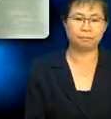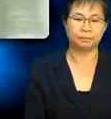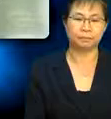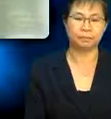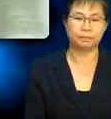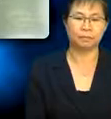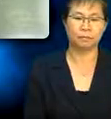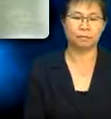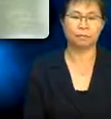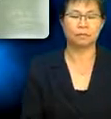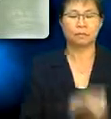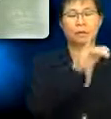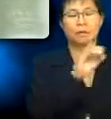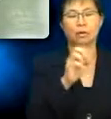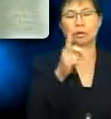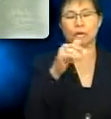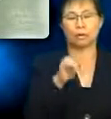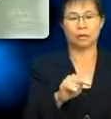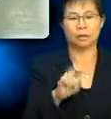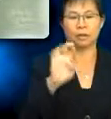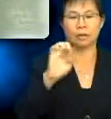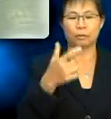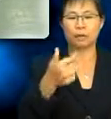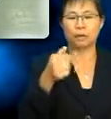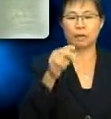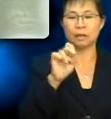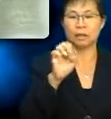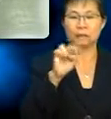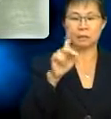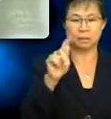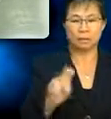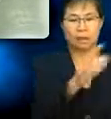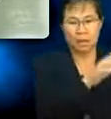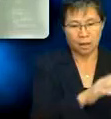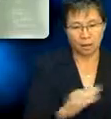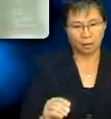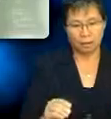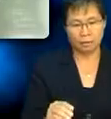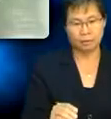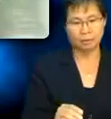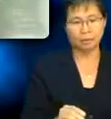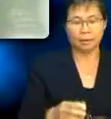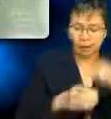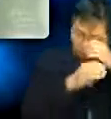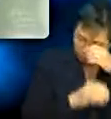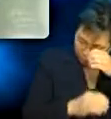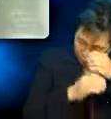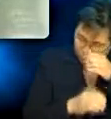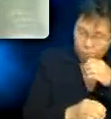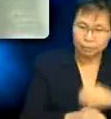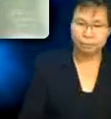iodine reagent, and a light microscope.